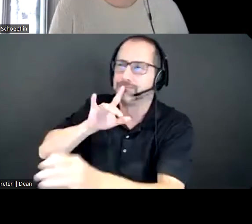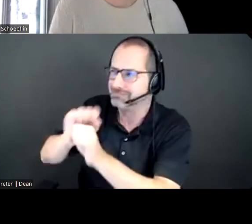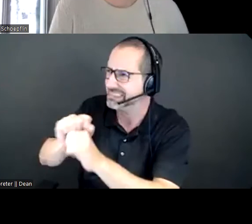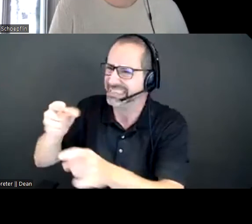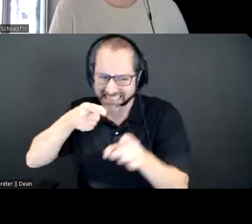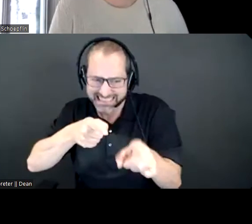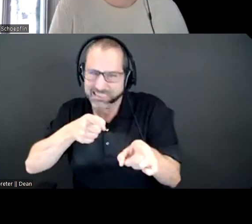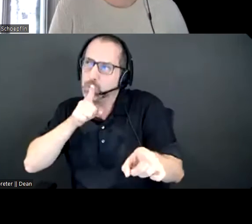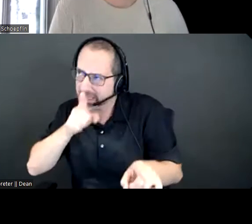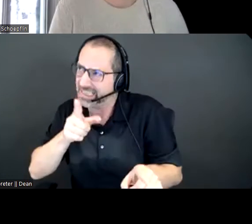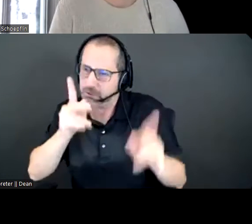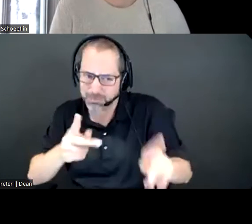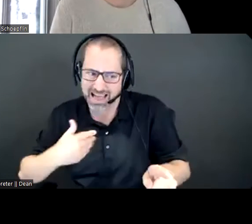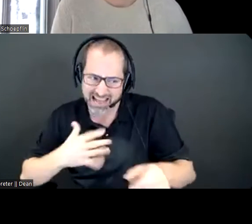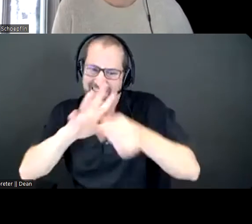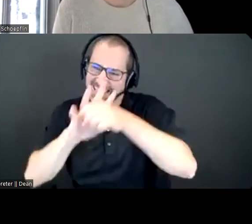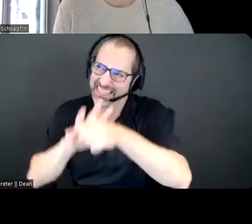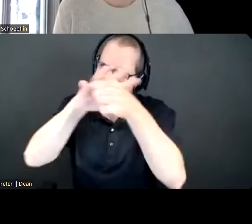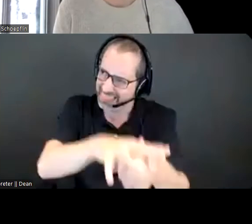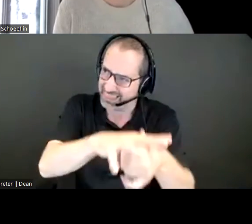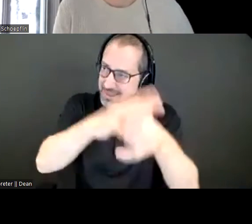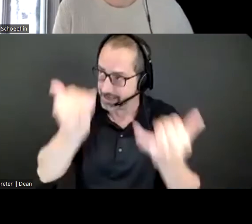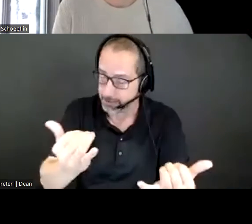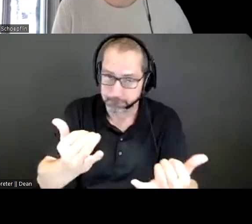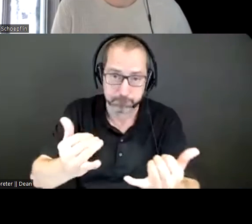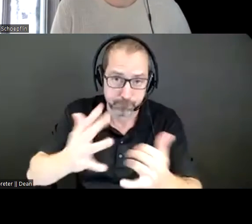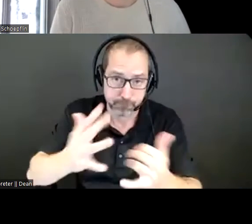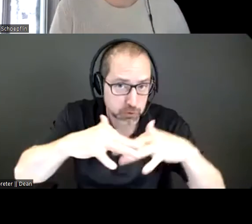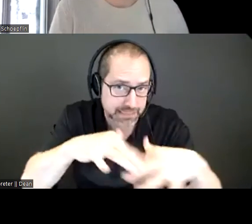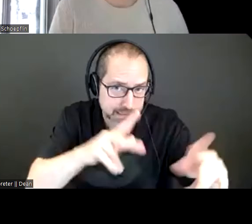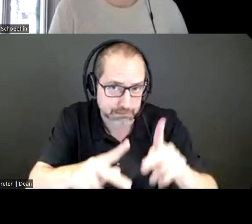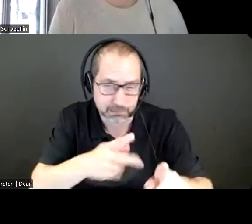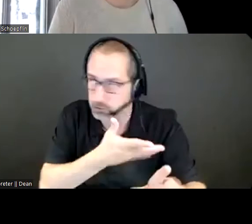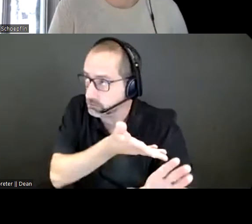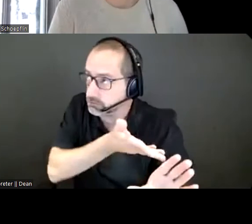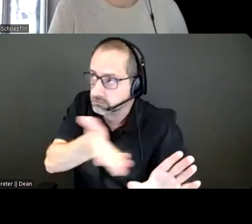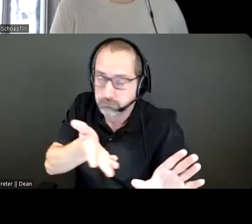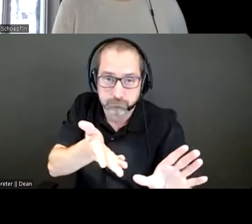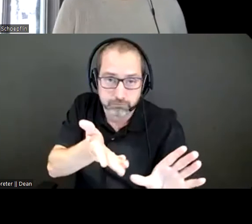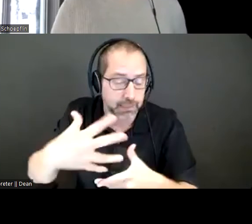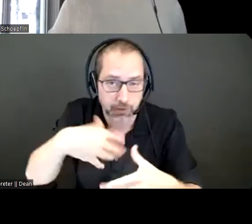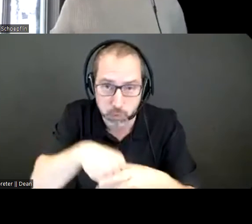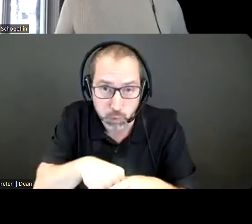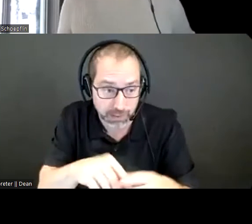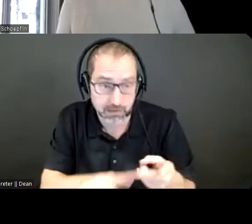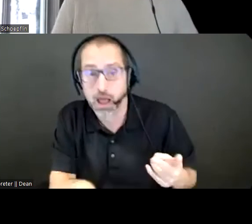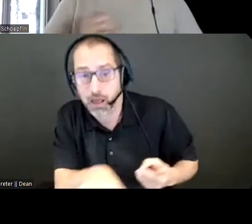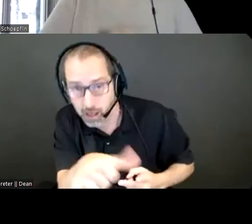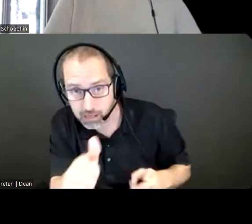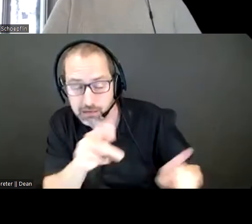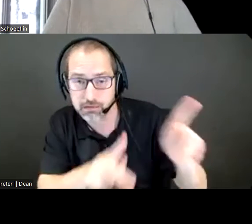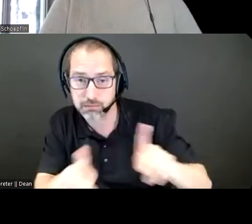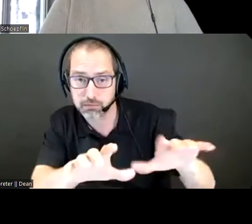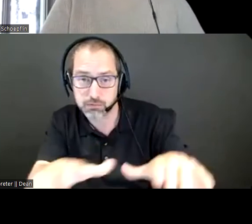oppressed now as we speak. I'm talking about First Nations people, including others,